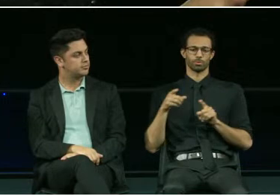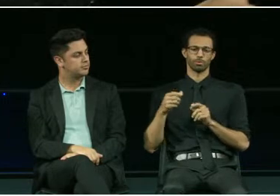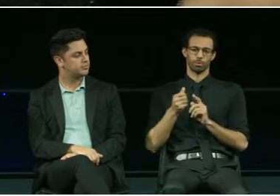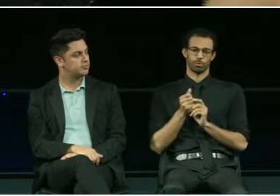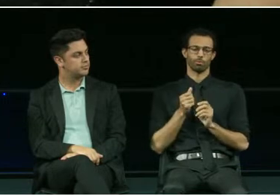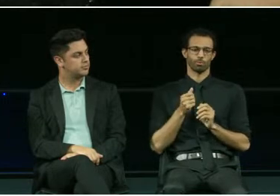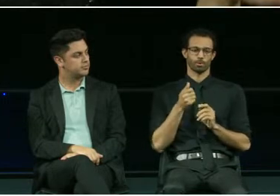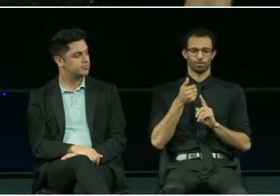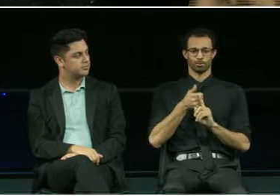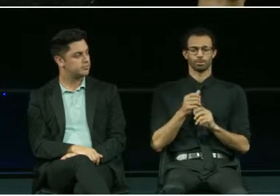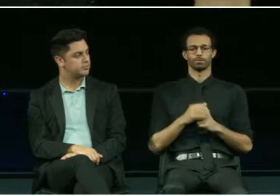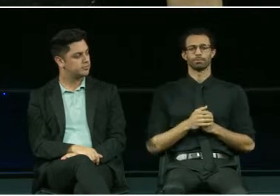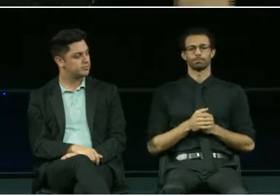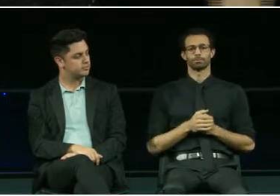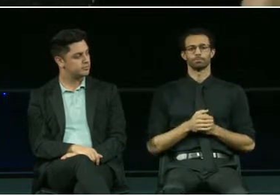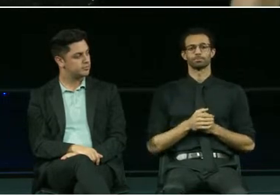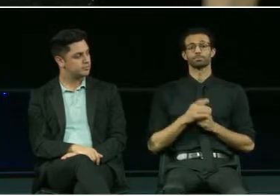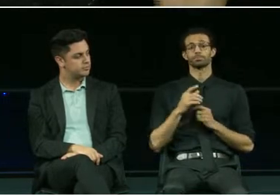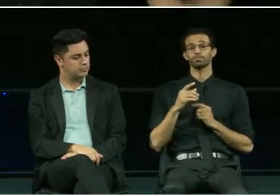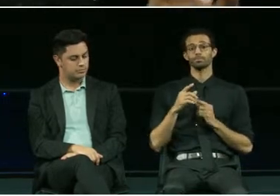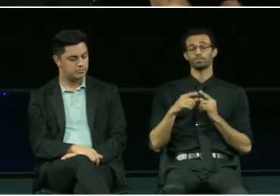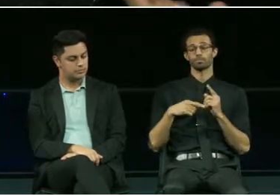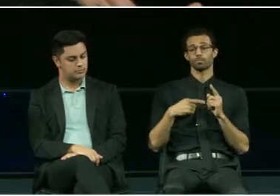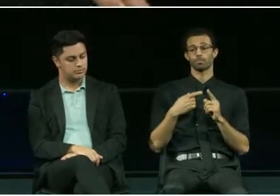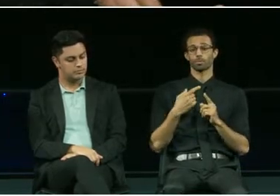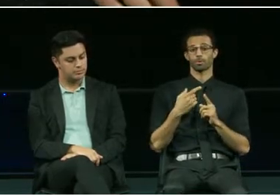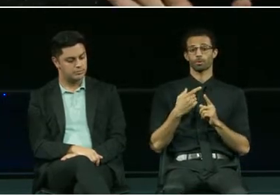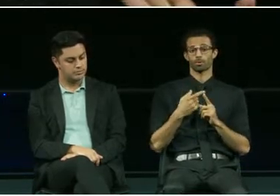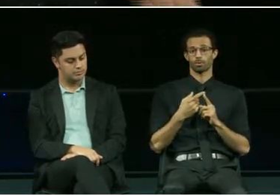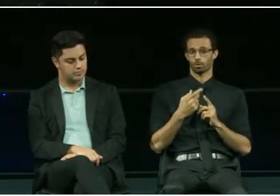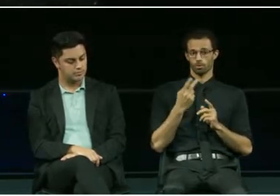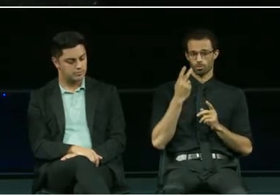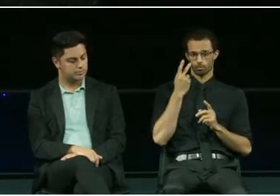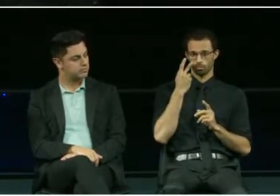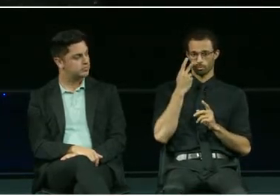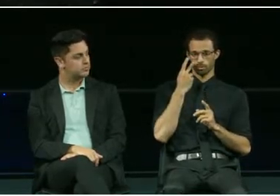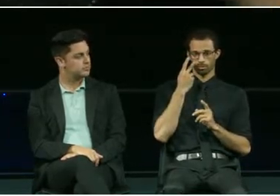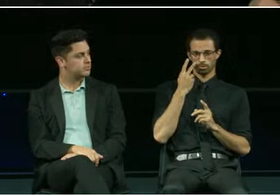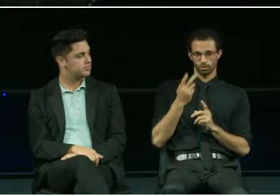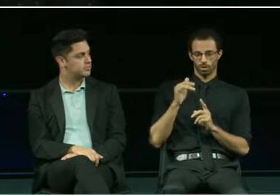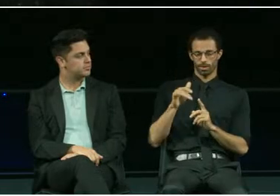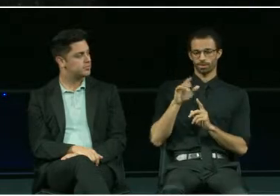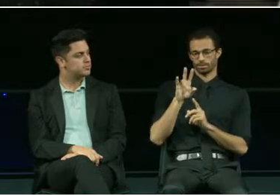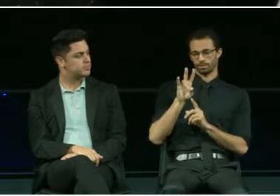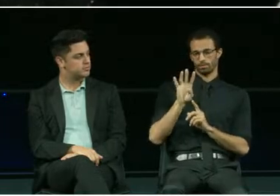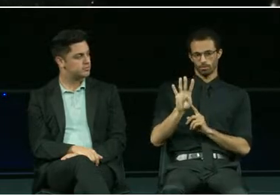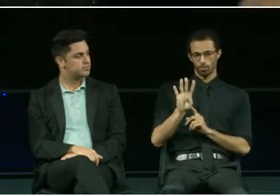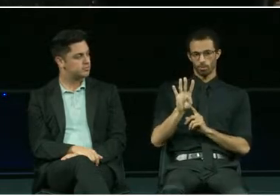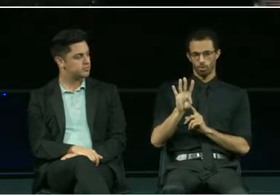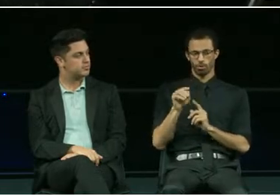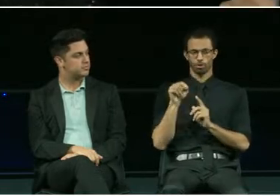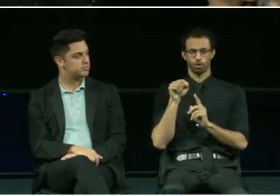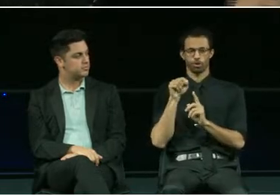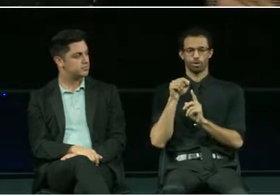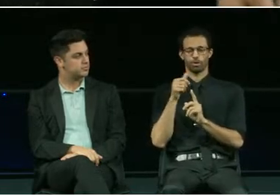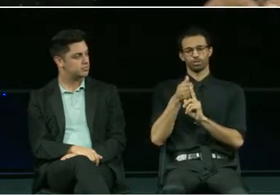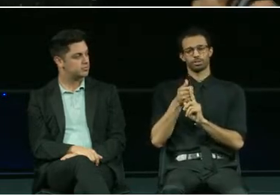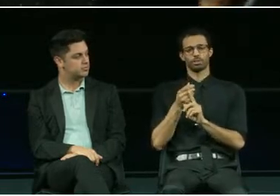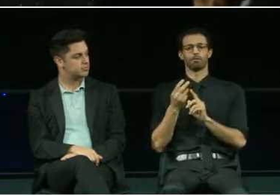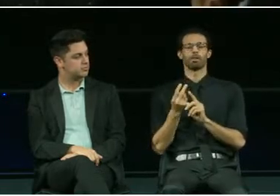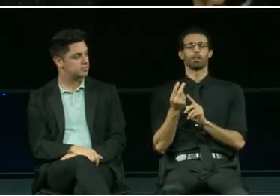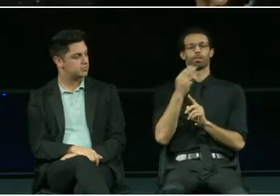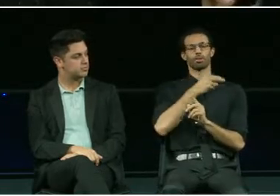you know, in the future, right, 70-74, sort of looking back at what happened to her, trying to